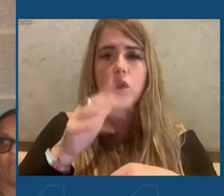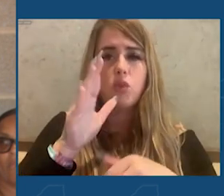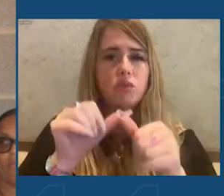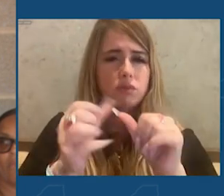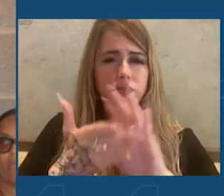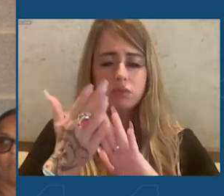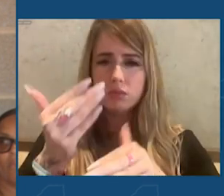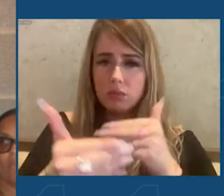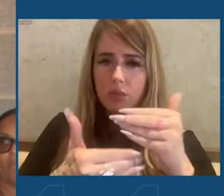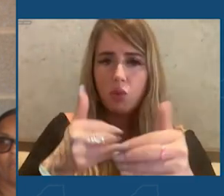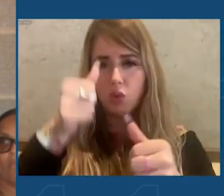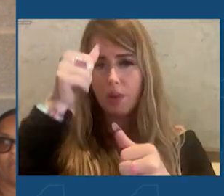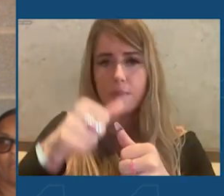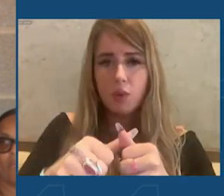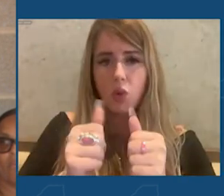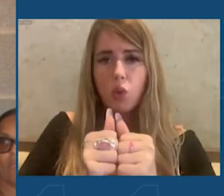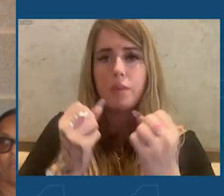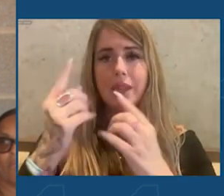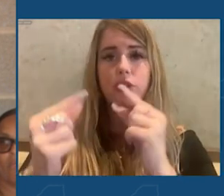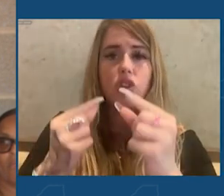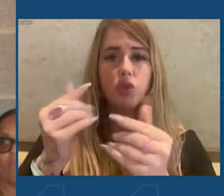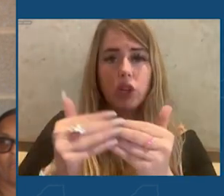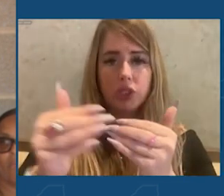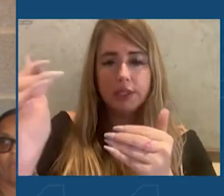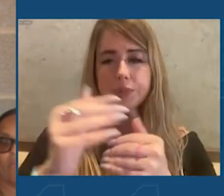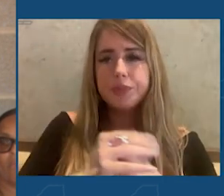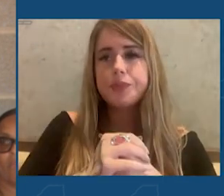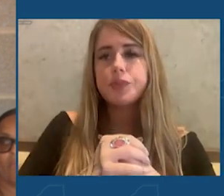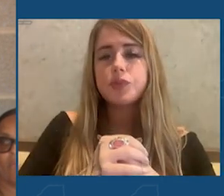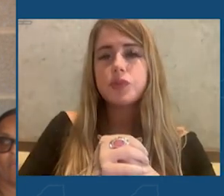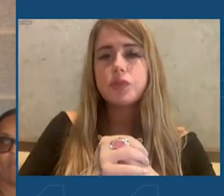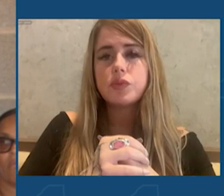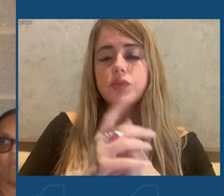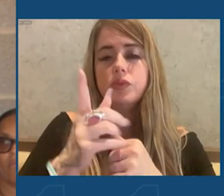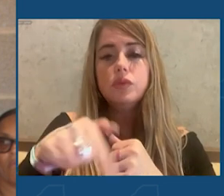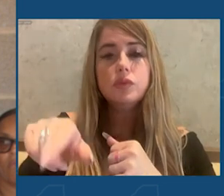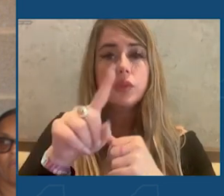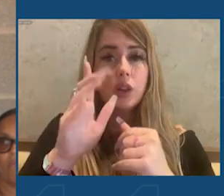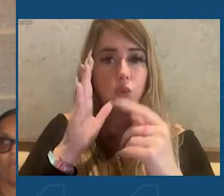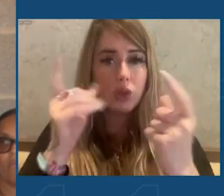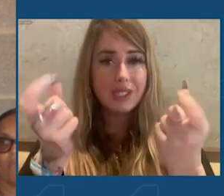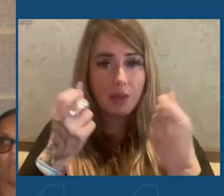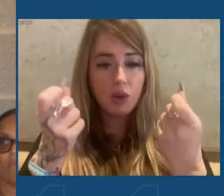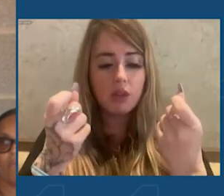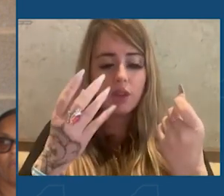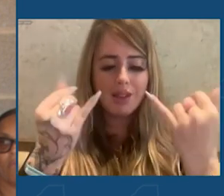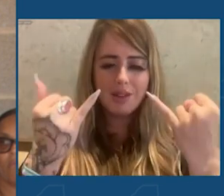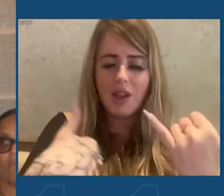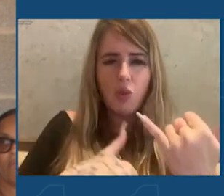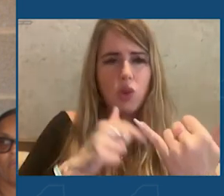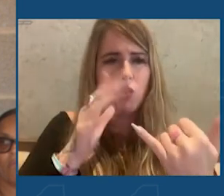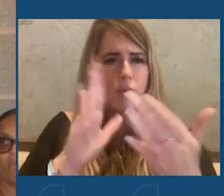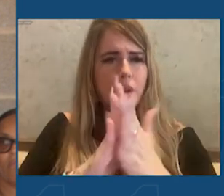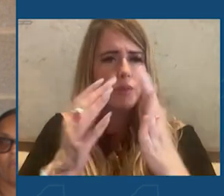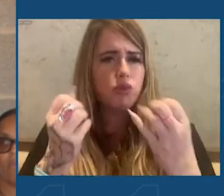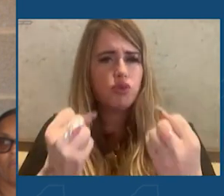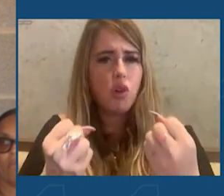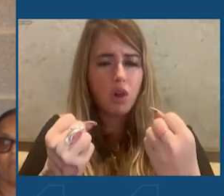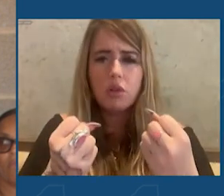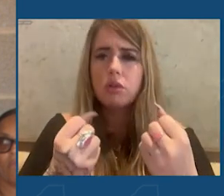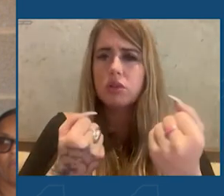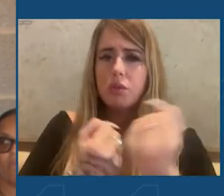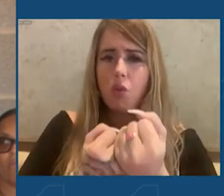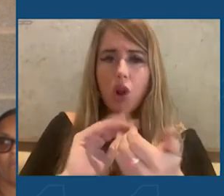remembered for many generations to come. May our celebrations strengthen the bonds and resolve our community and our